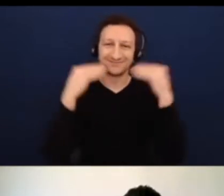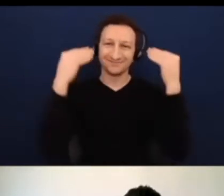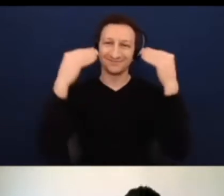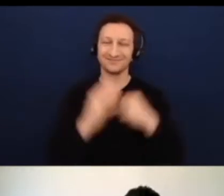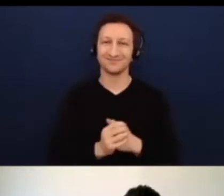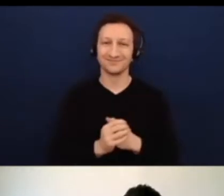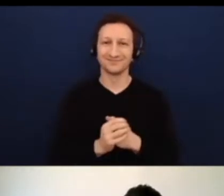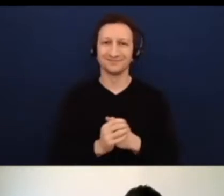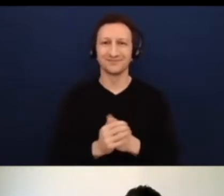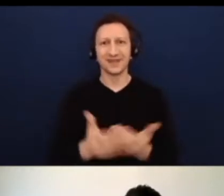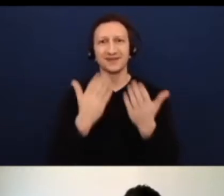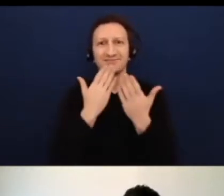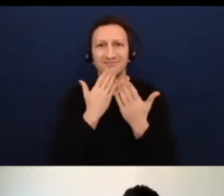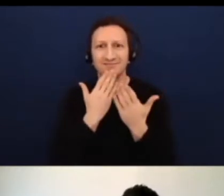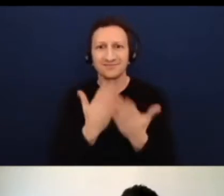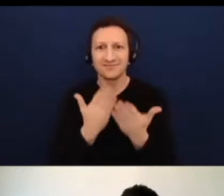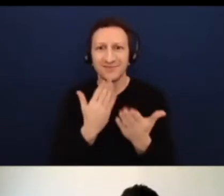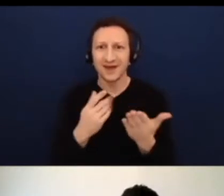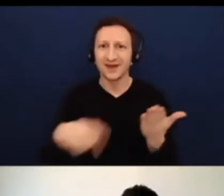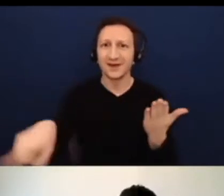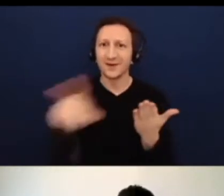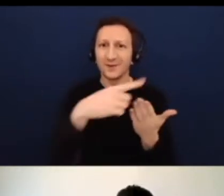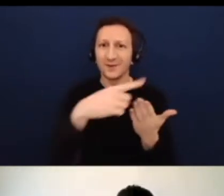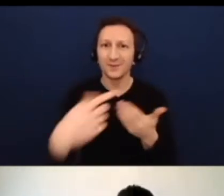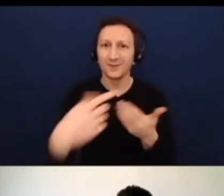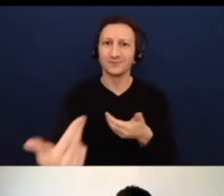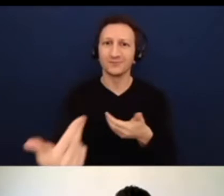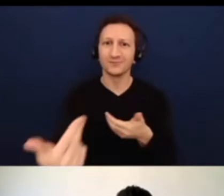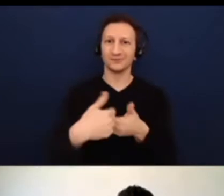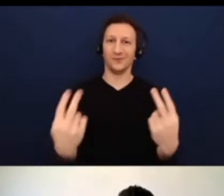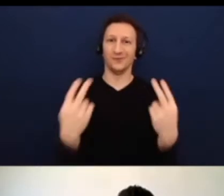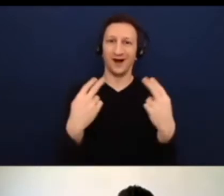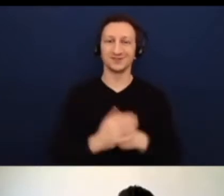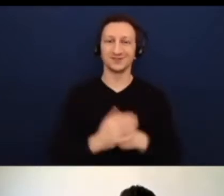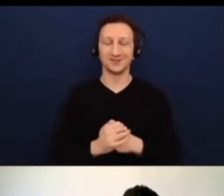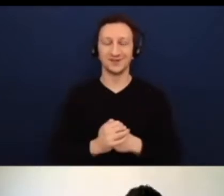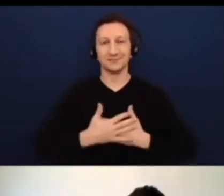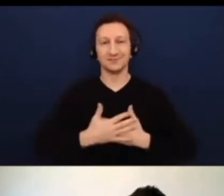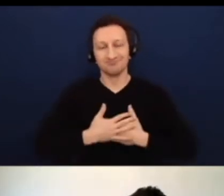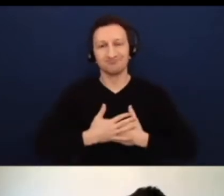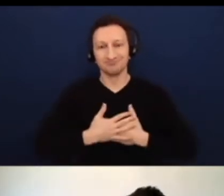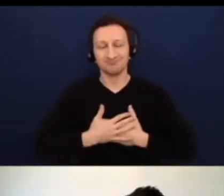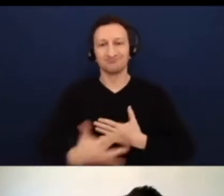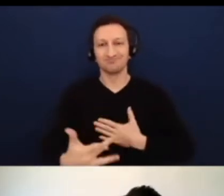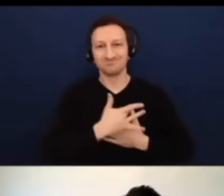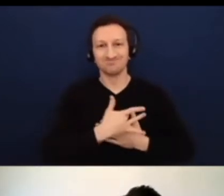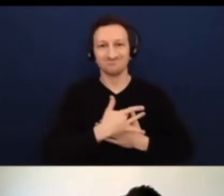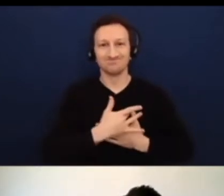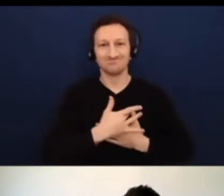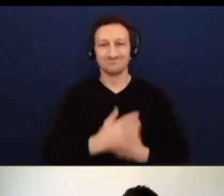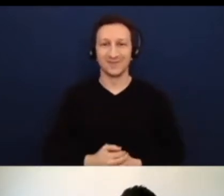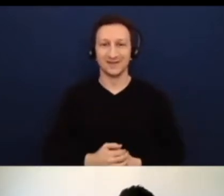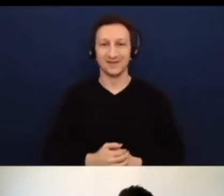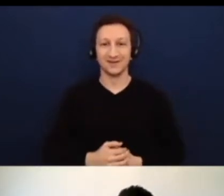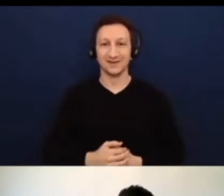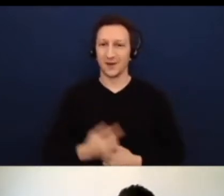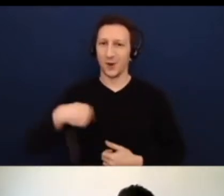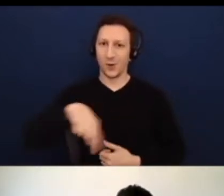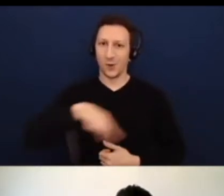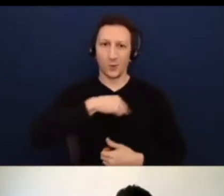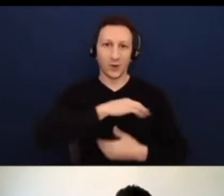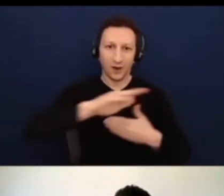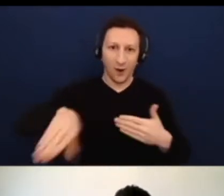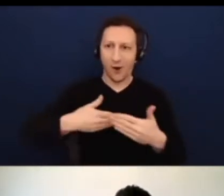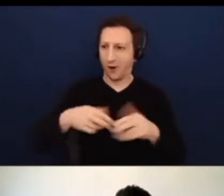you all who have chosen to attend this panel because it means a great deal to me. And I believe also to my panelists who